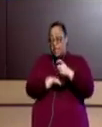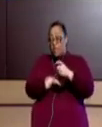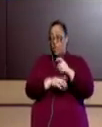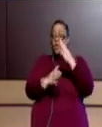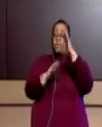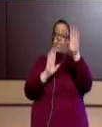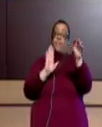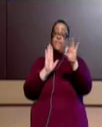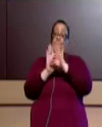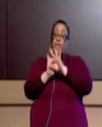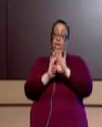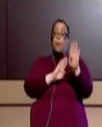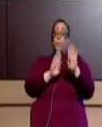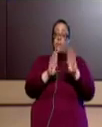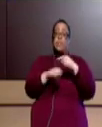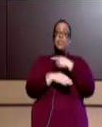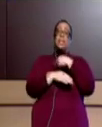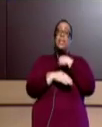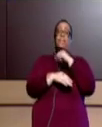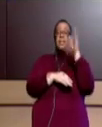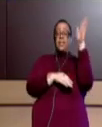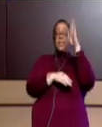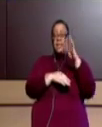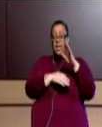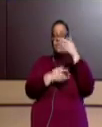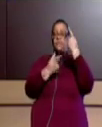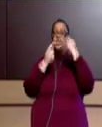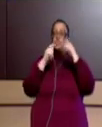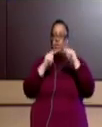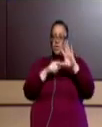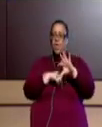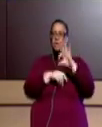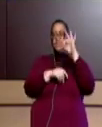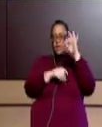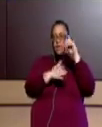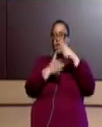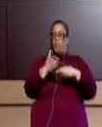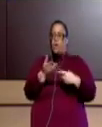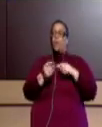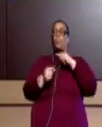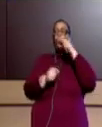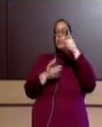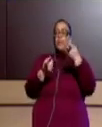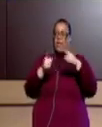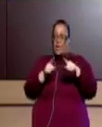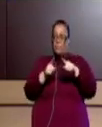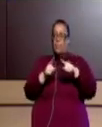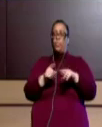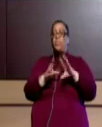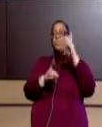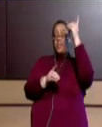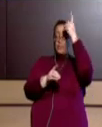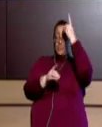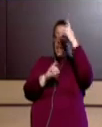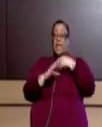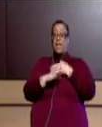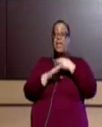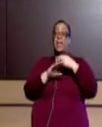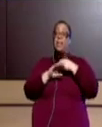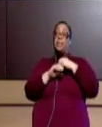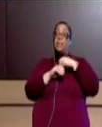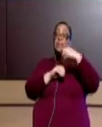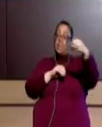business. They have never come back to find out what happened to them really when dad walked out and during that divorce and they watched their mother get beat